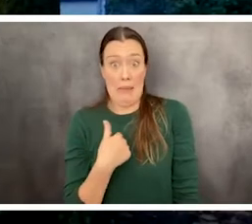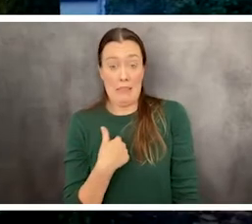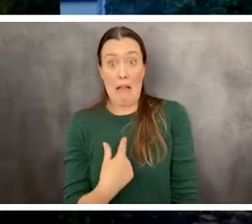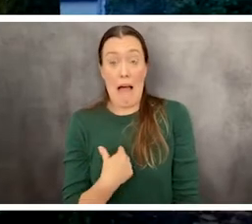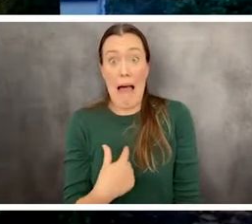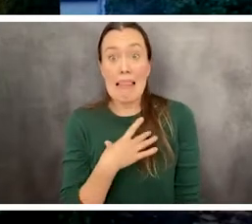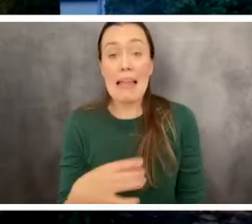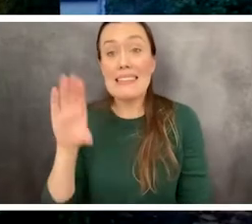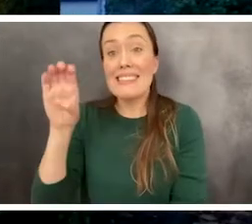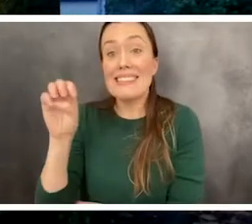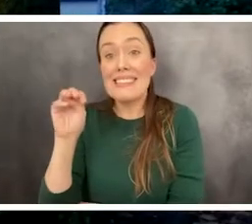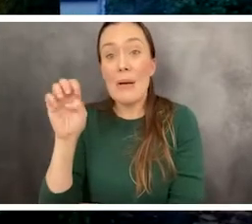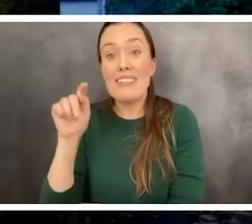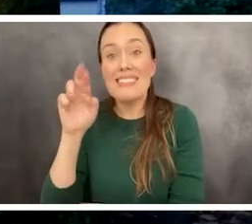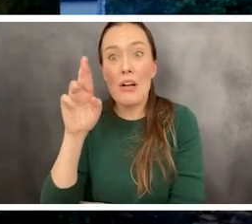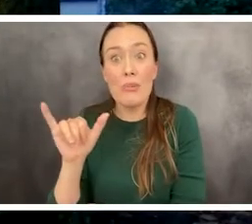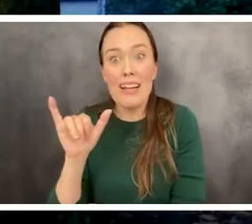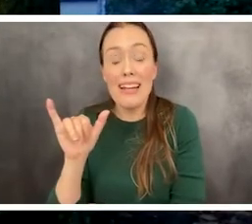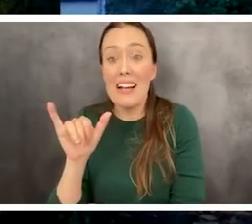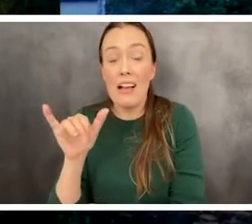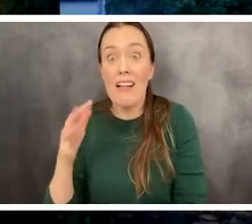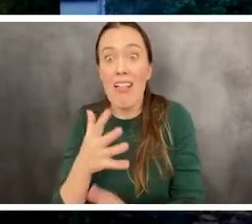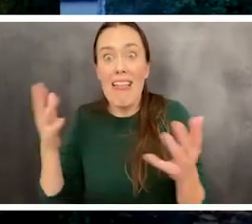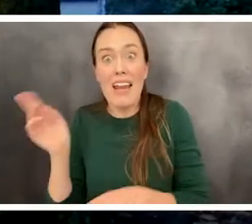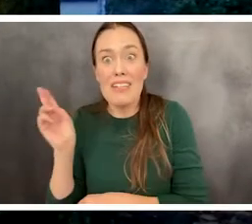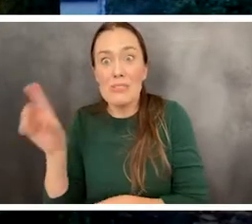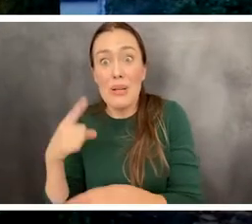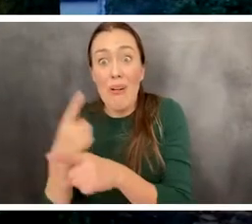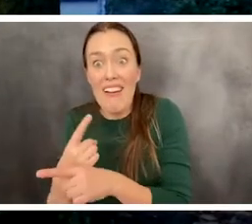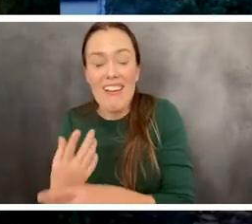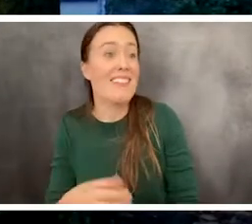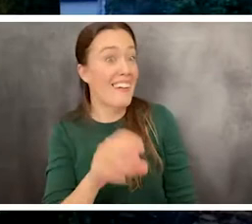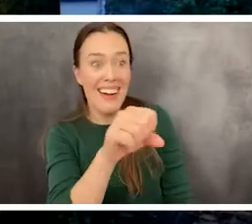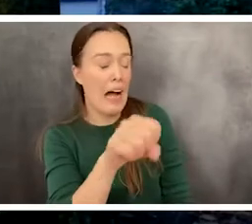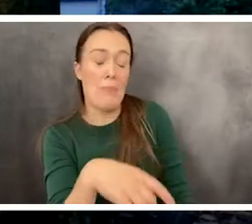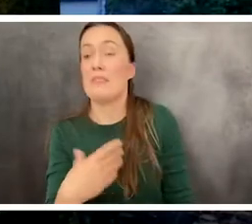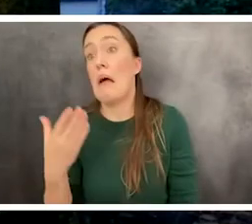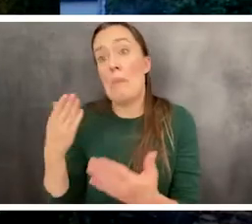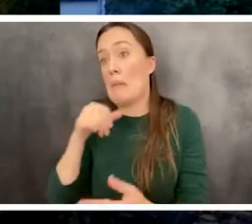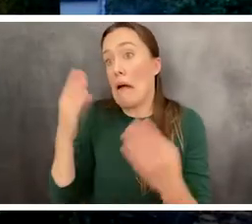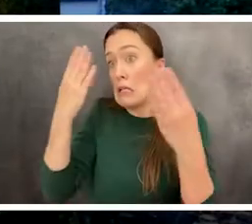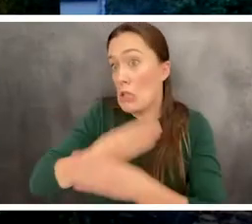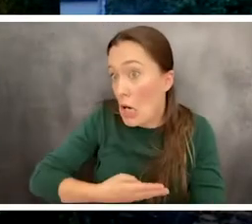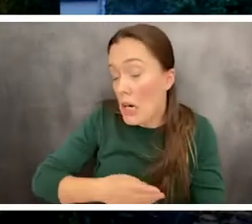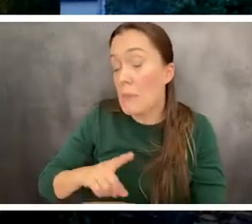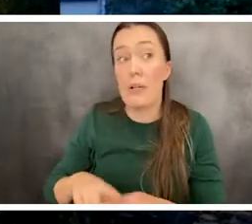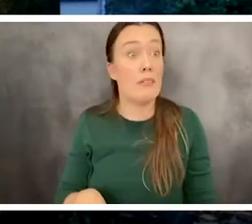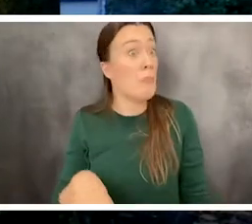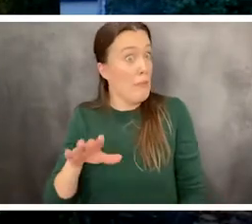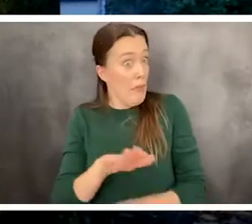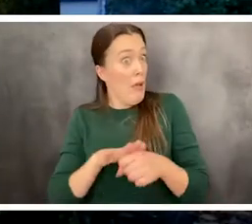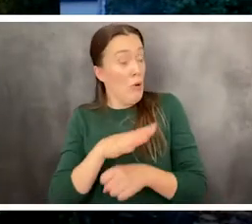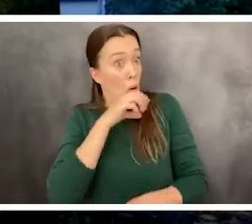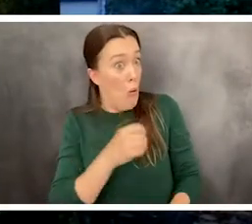cemetery is really interesting. I mean, there's so much history there, right? I mean, and I wouldn't do it at dark, but there is. Things